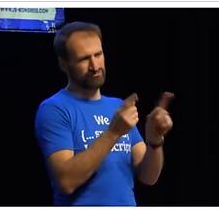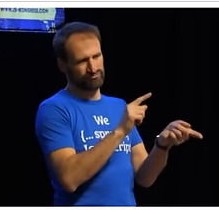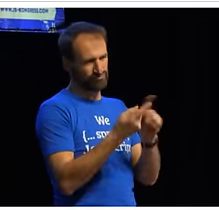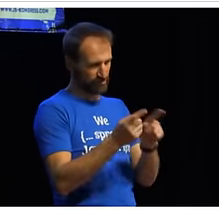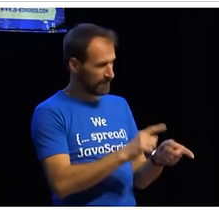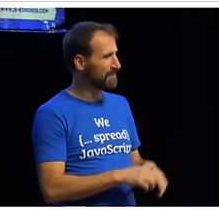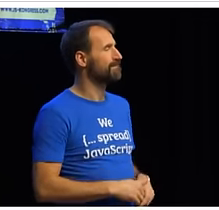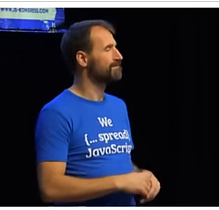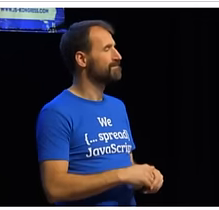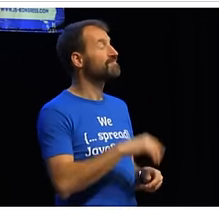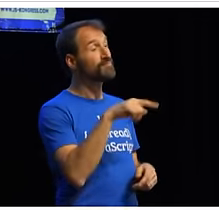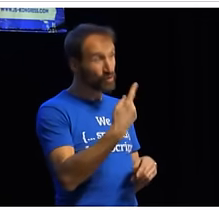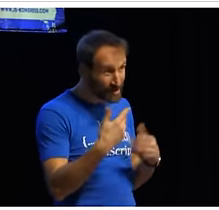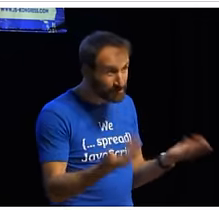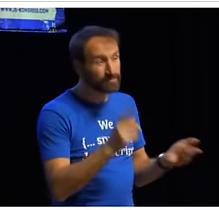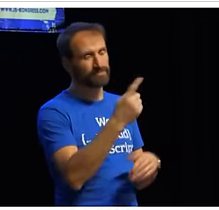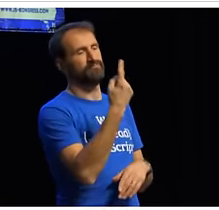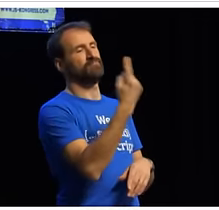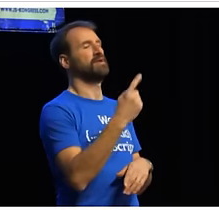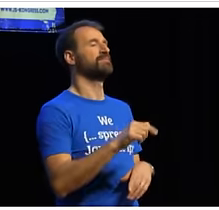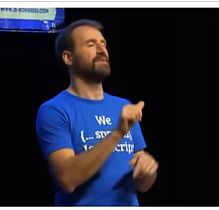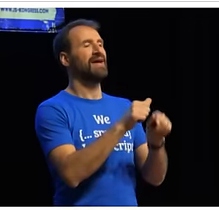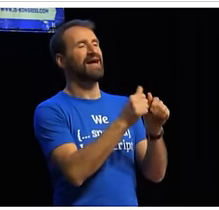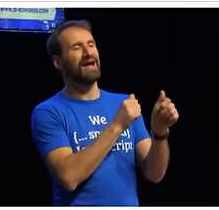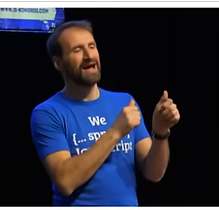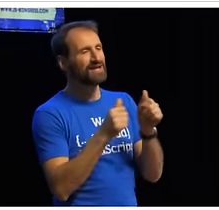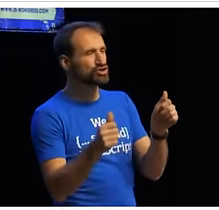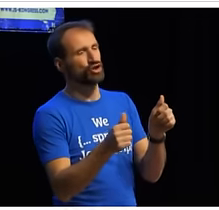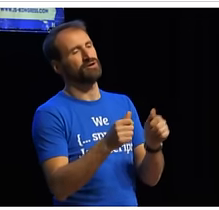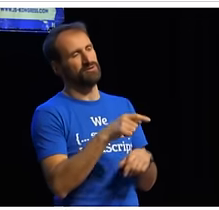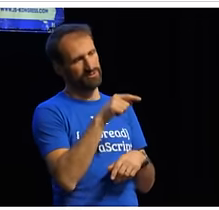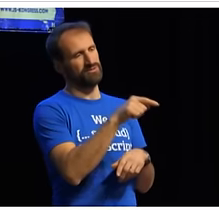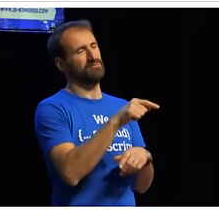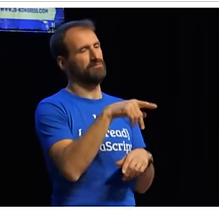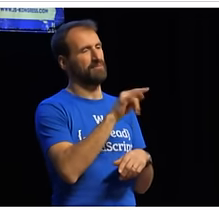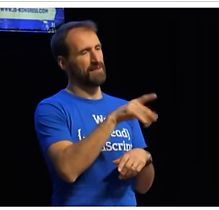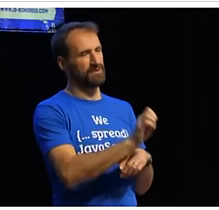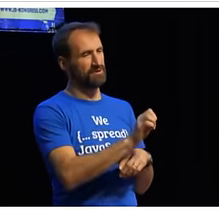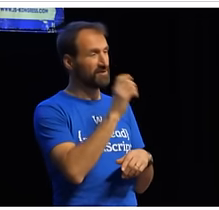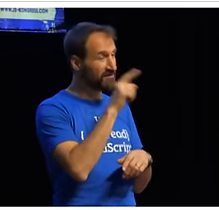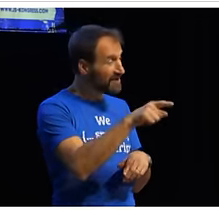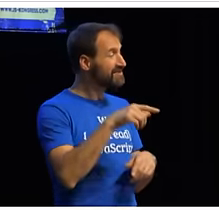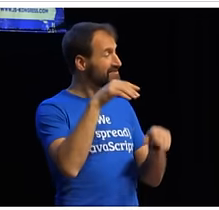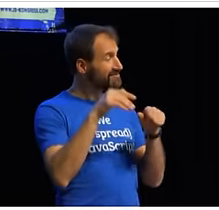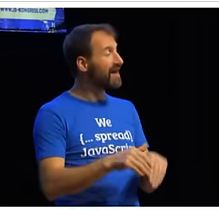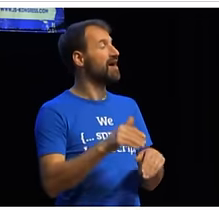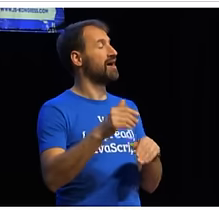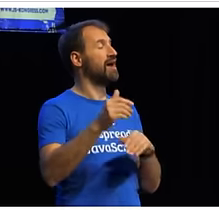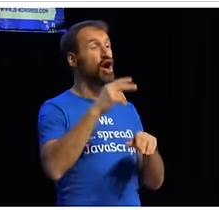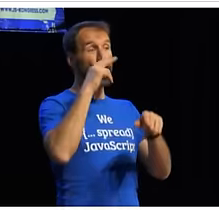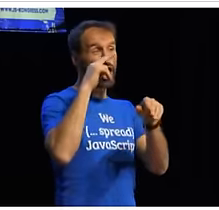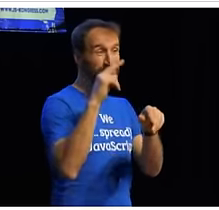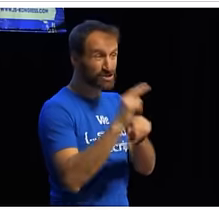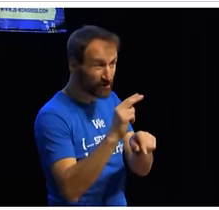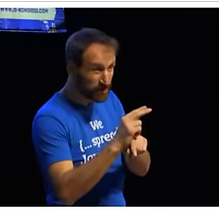that is actually helpful when you have observables in your components. So you can actually